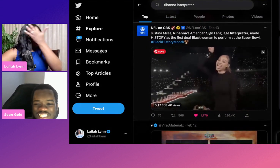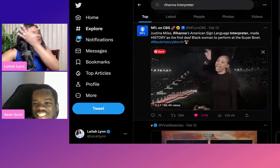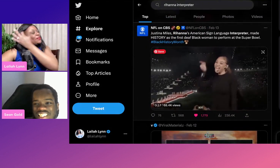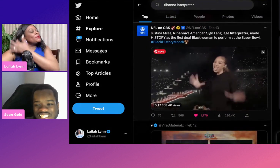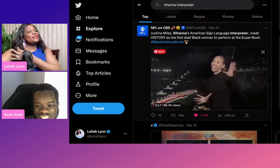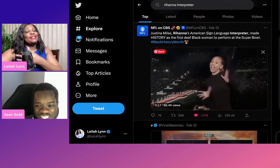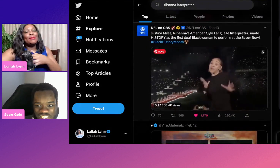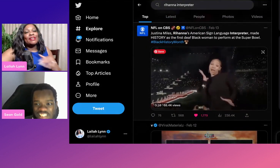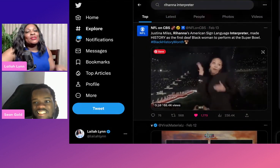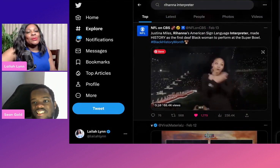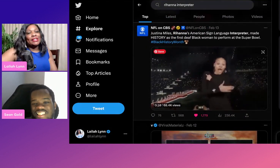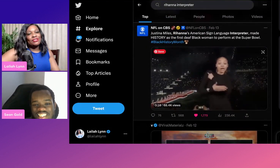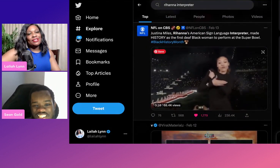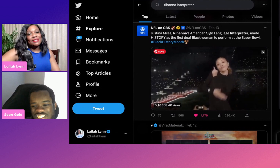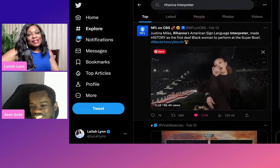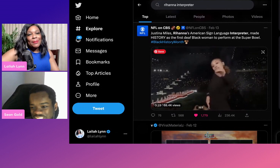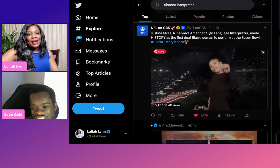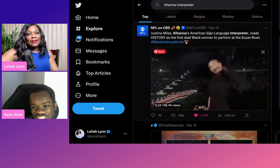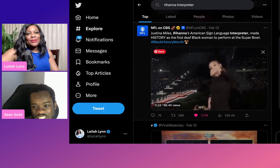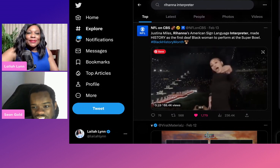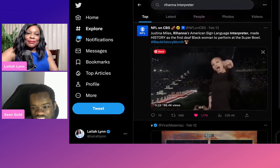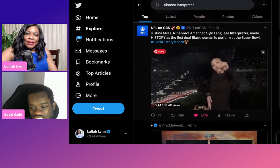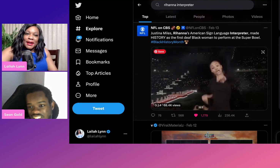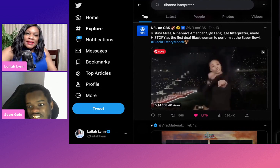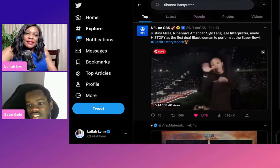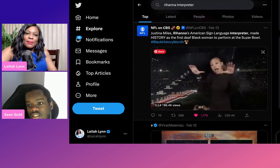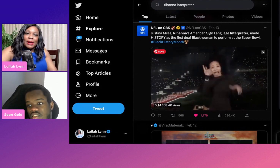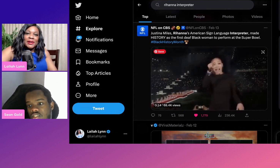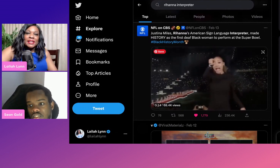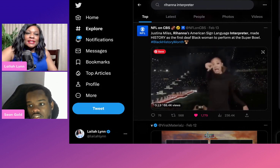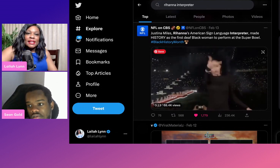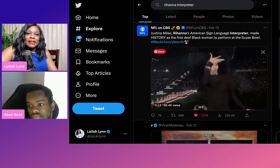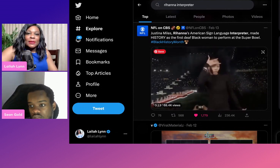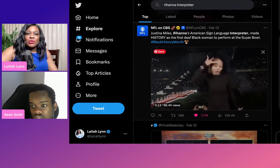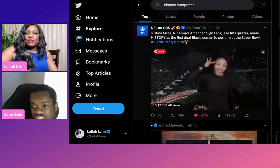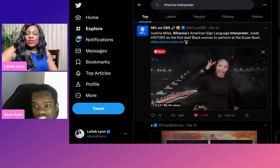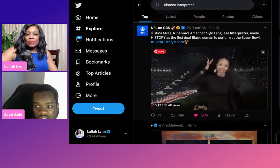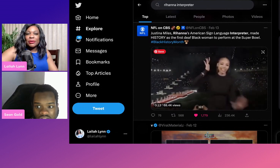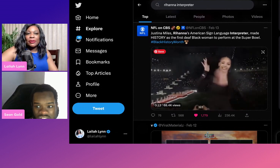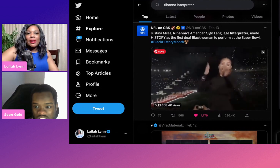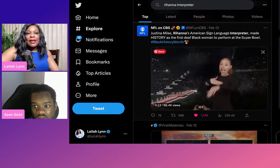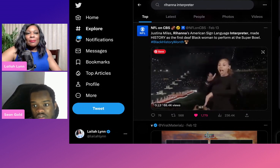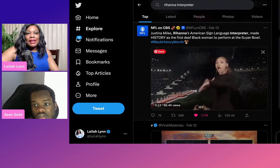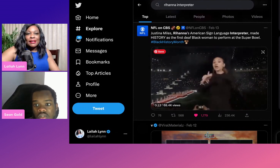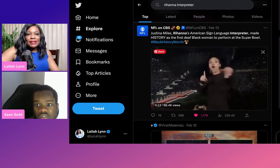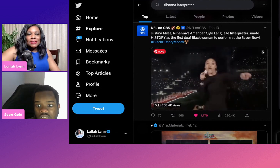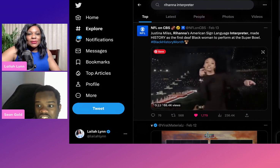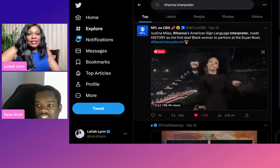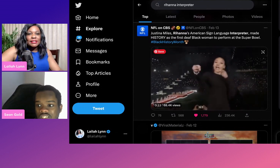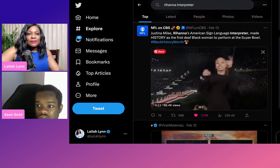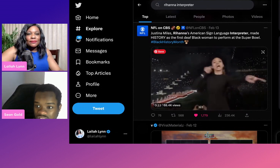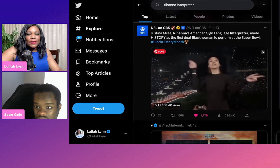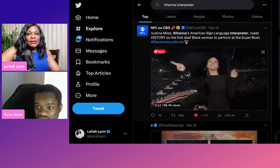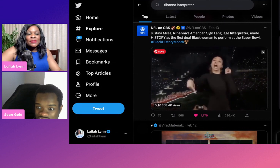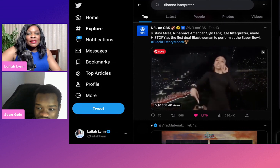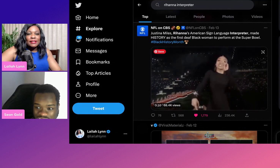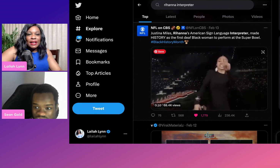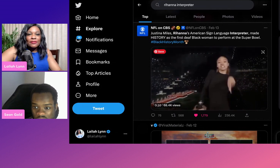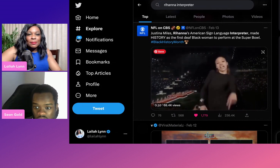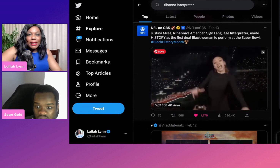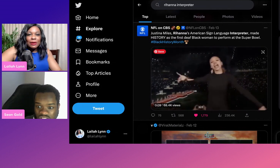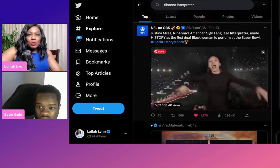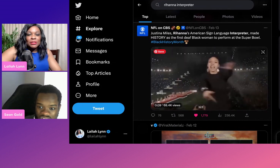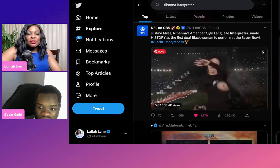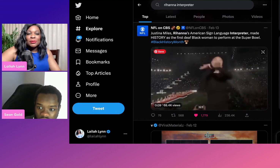And NFL on CBS tweeted, Justina Miles, Rihanna's American Sign Language interpreter, made history as the first